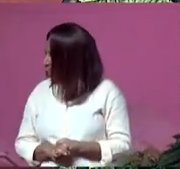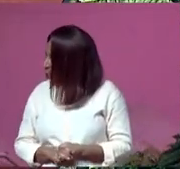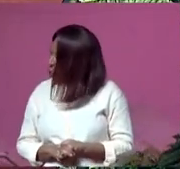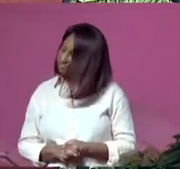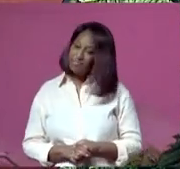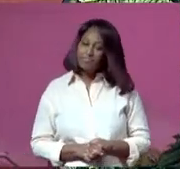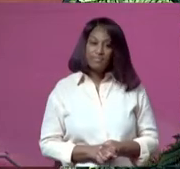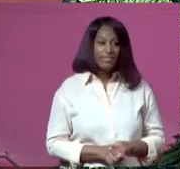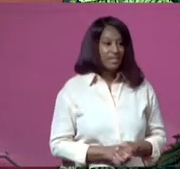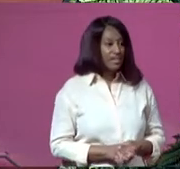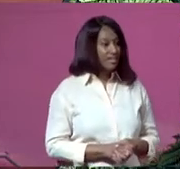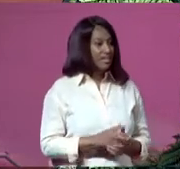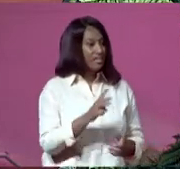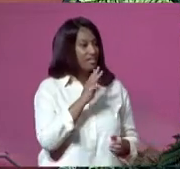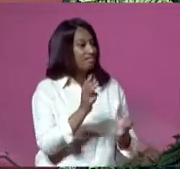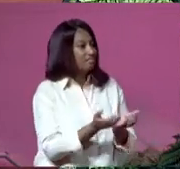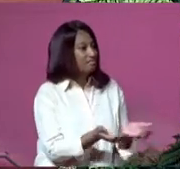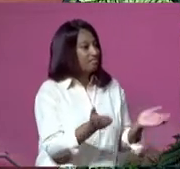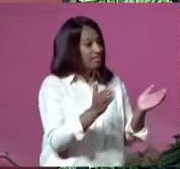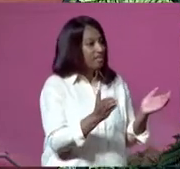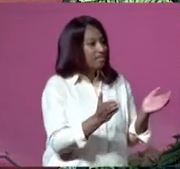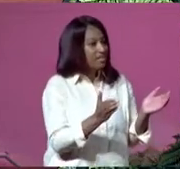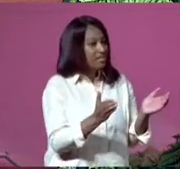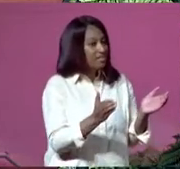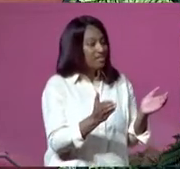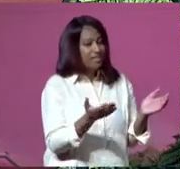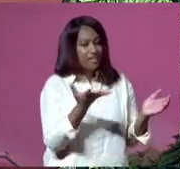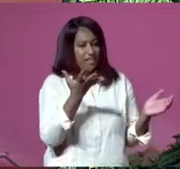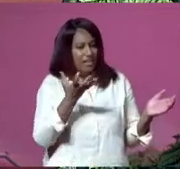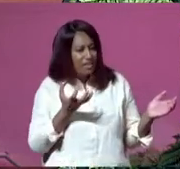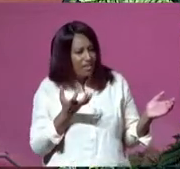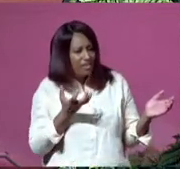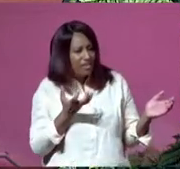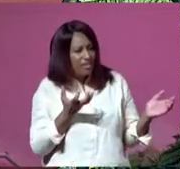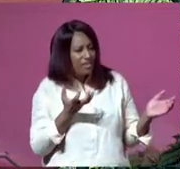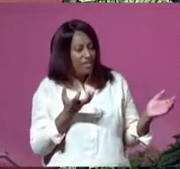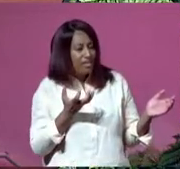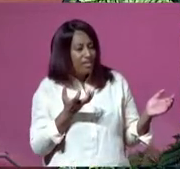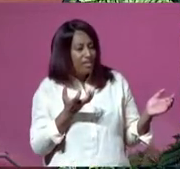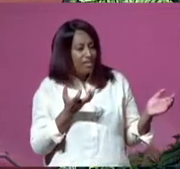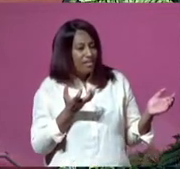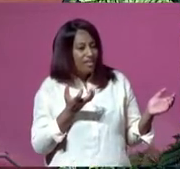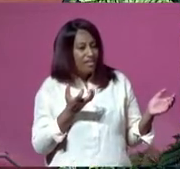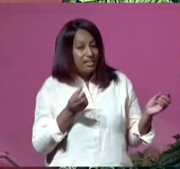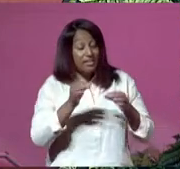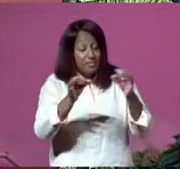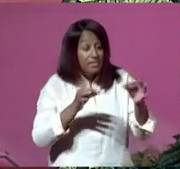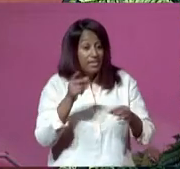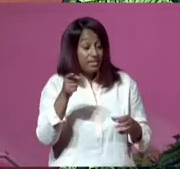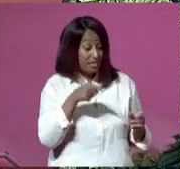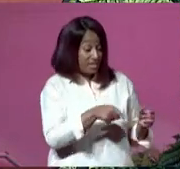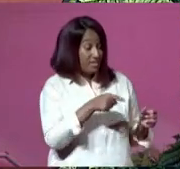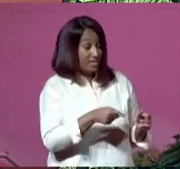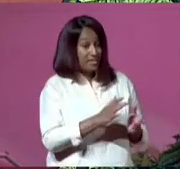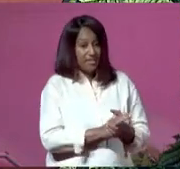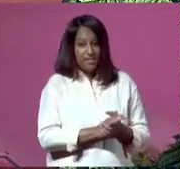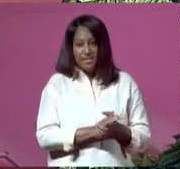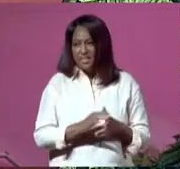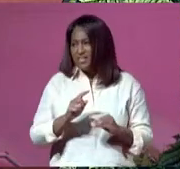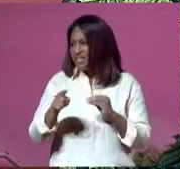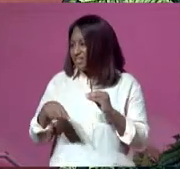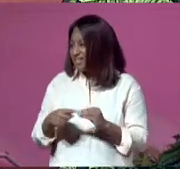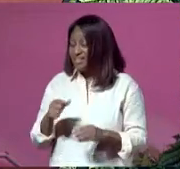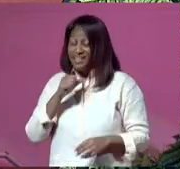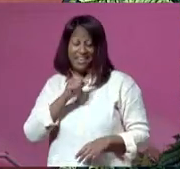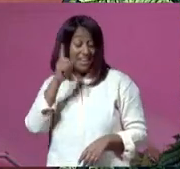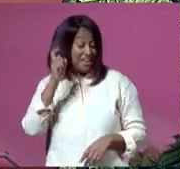She put that water pot out, and I want to submit to you that this water pot is symbolic. It was as if she said, I won't